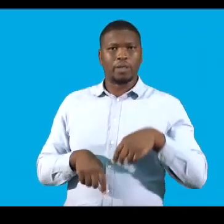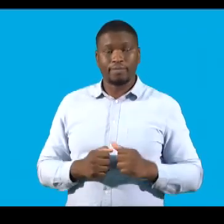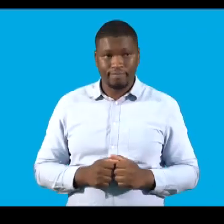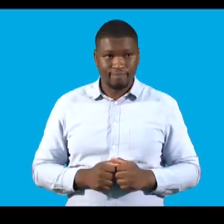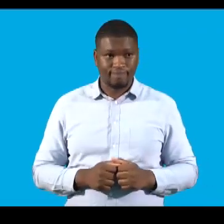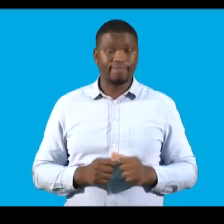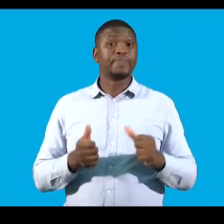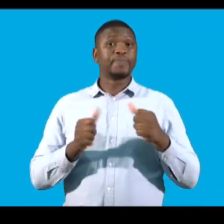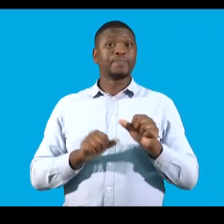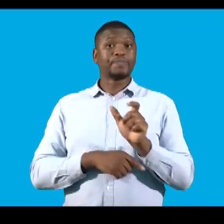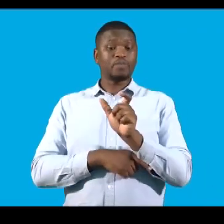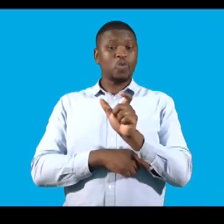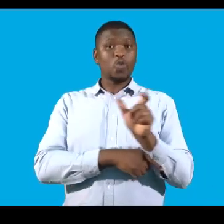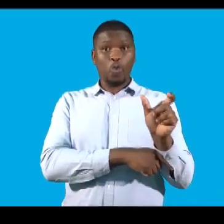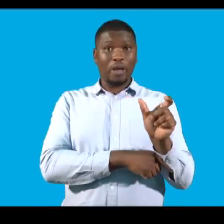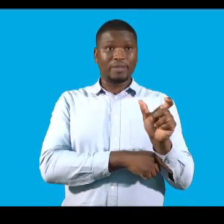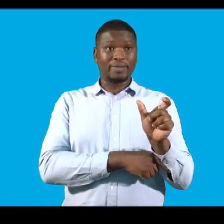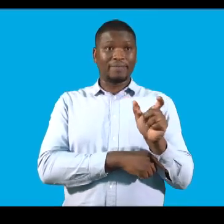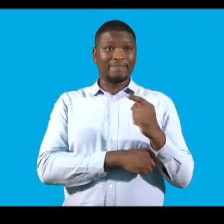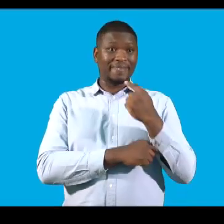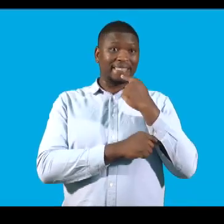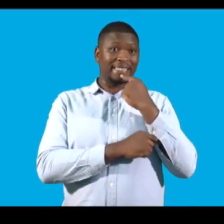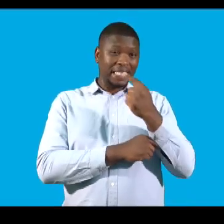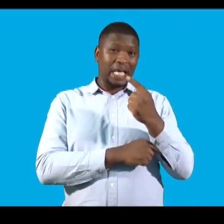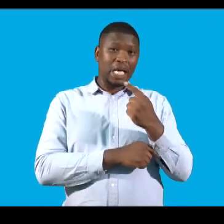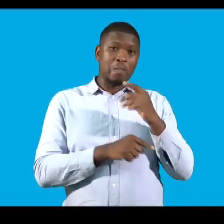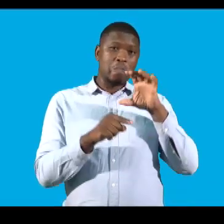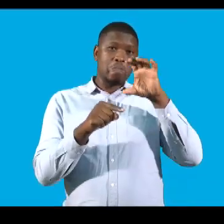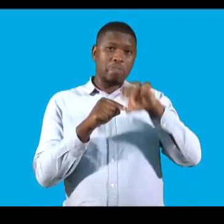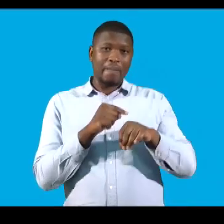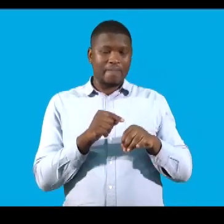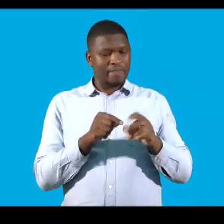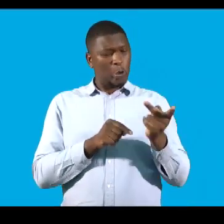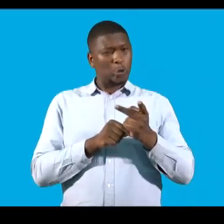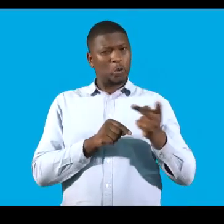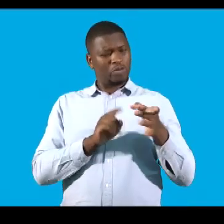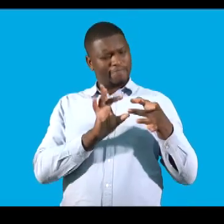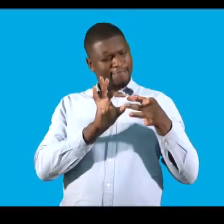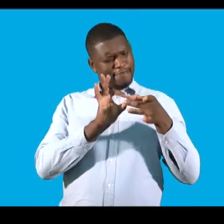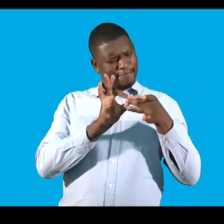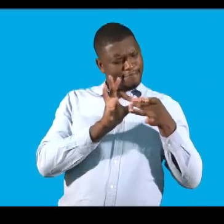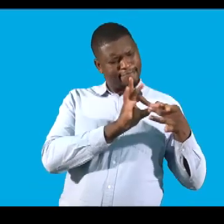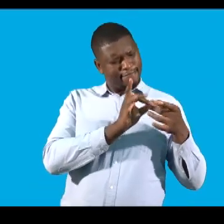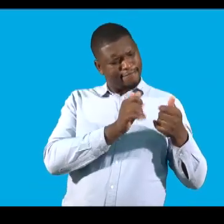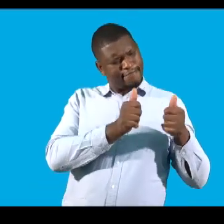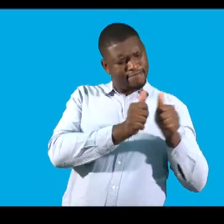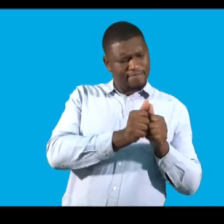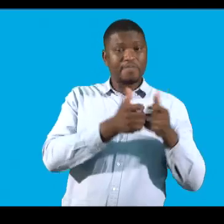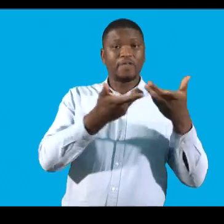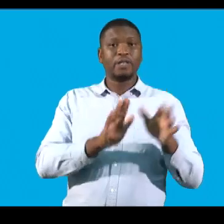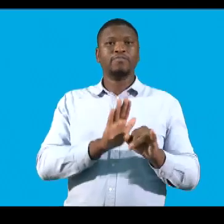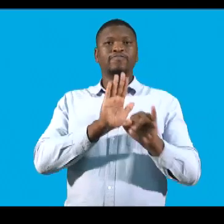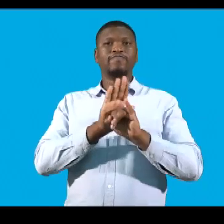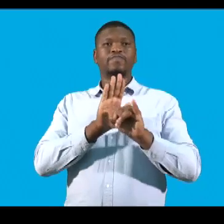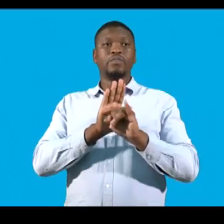So, the words acknowledge the close and varied relationships which we just identified by